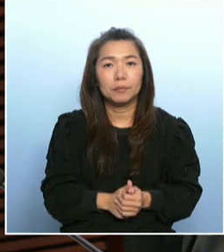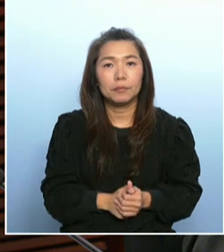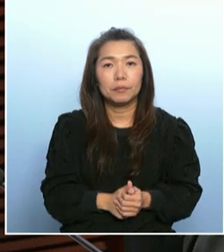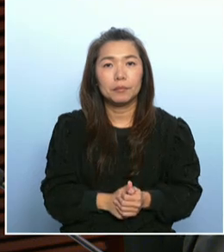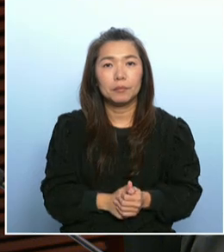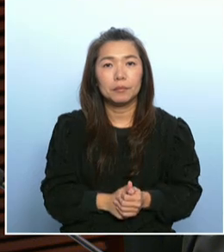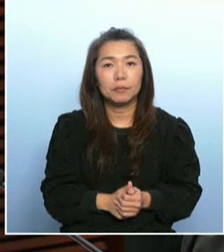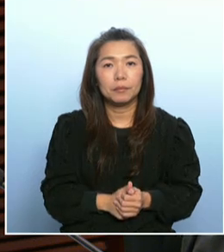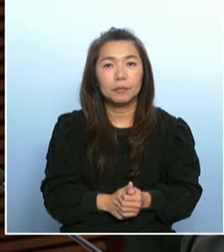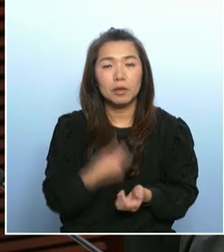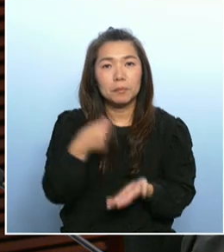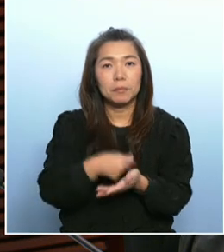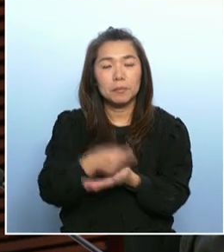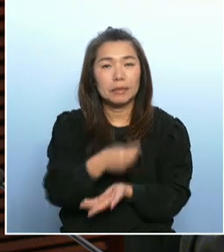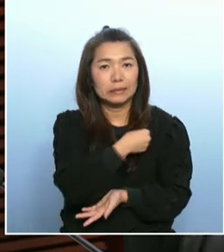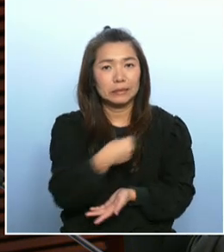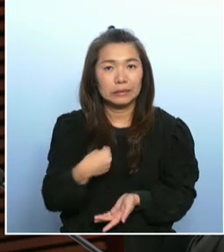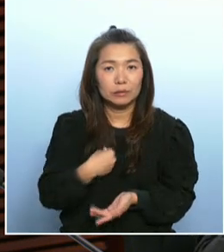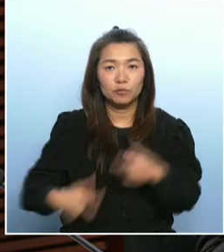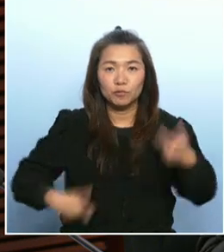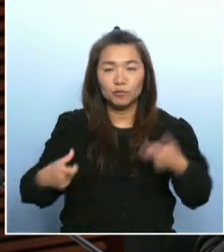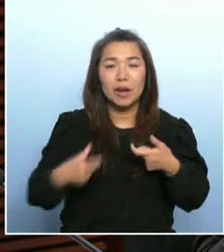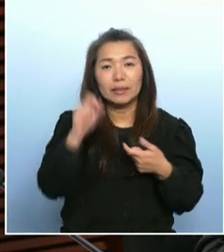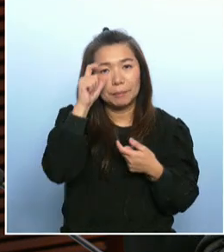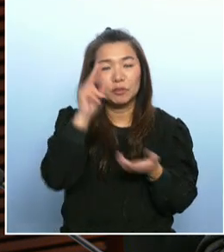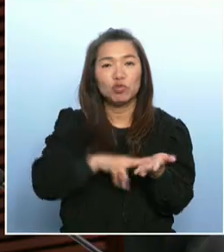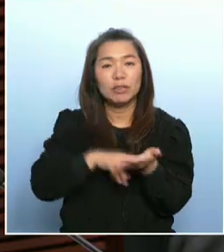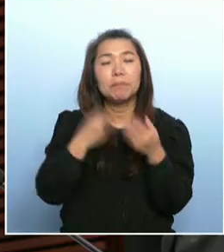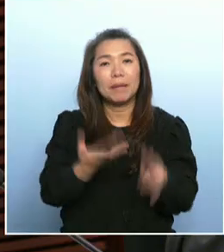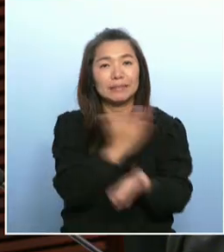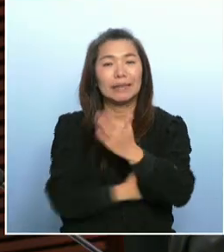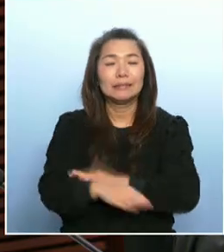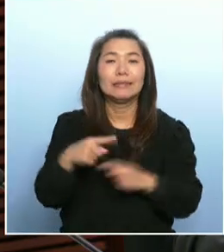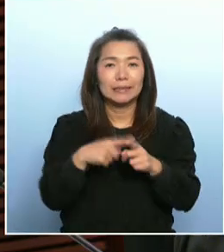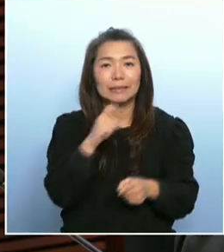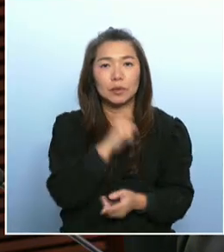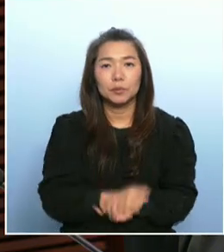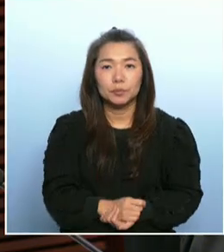subsidy schemes, well, actually, we do have a